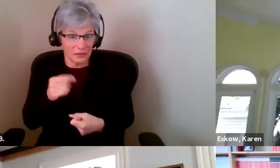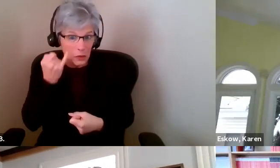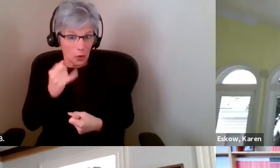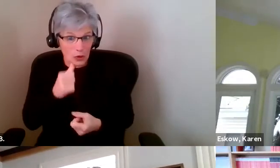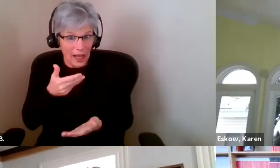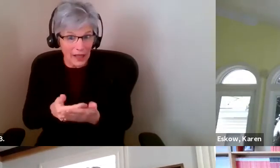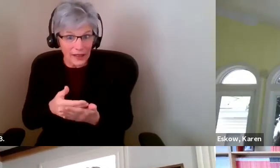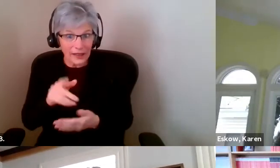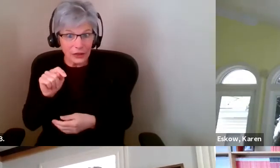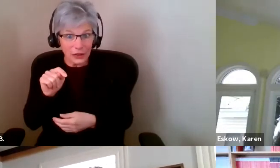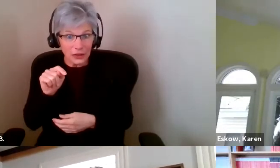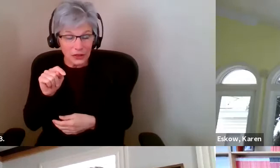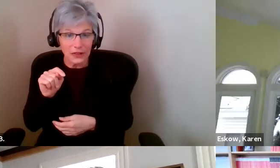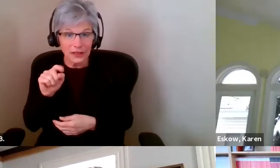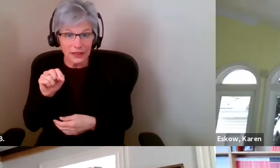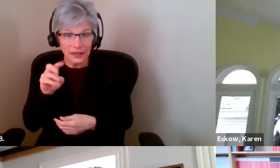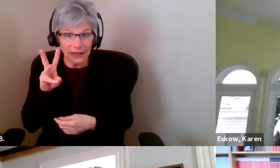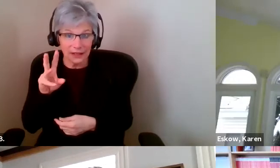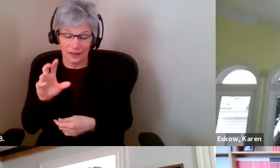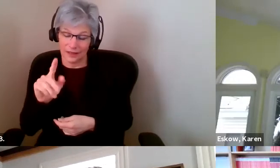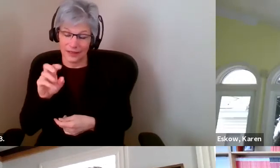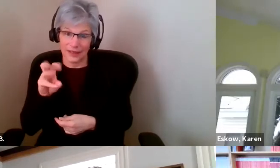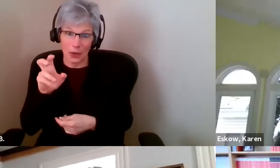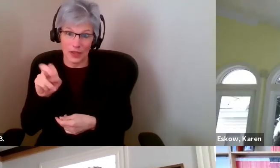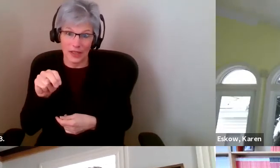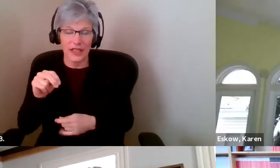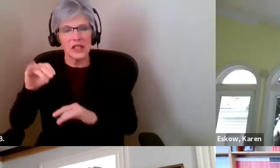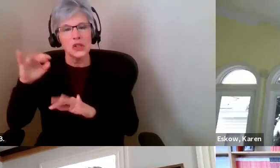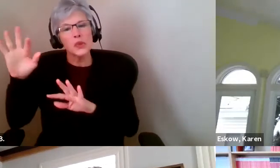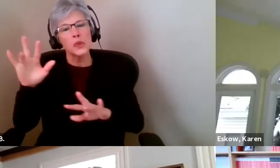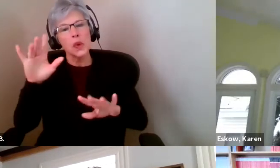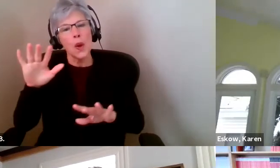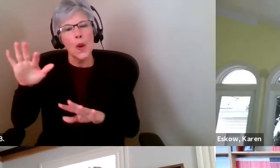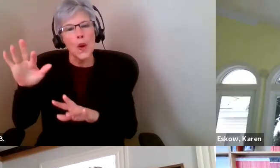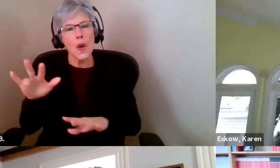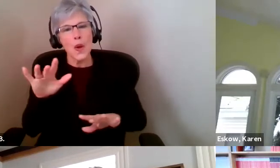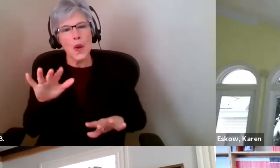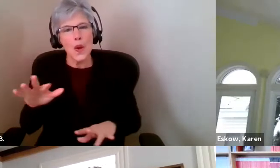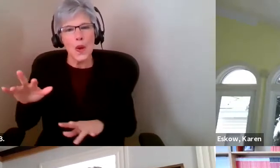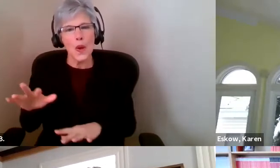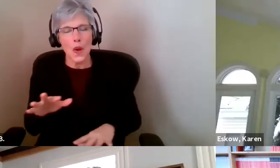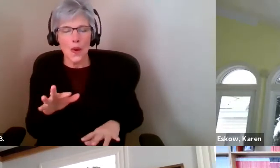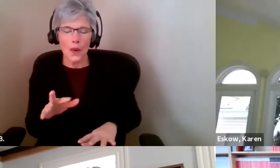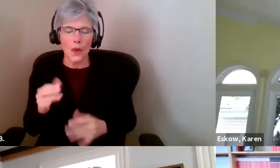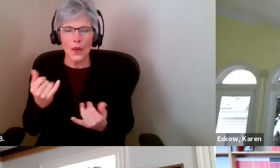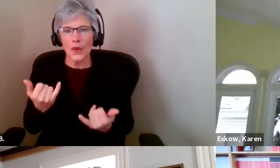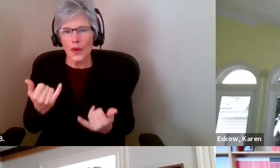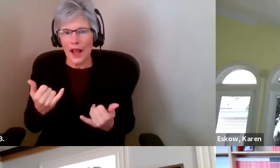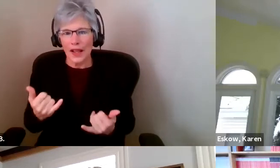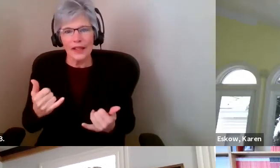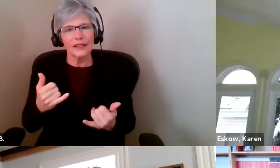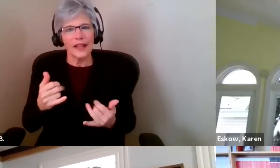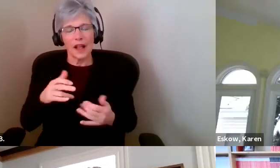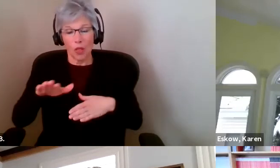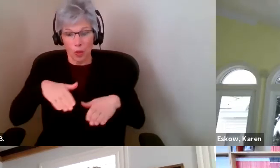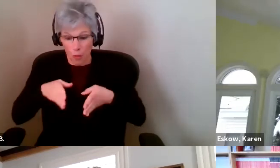is gently falling on the campus, and the walkways, the roads, they're all clear